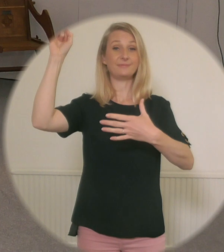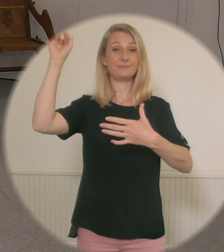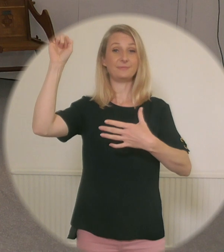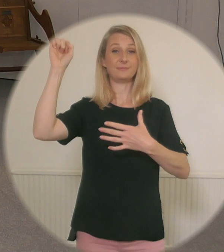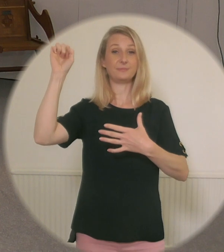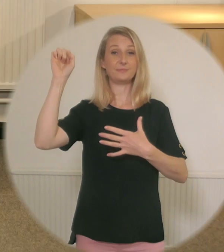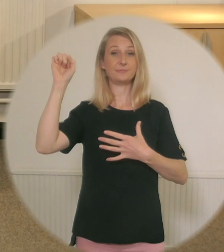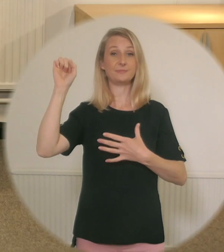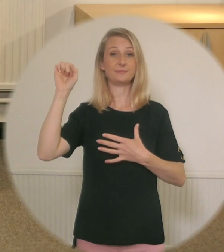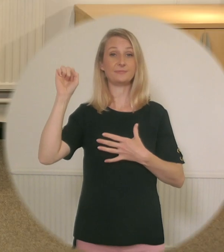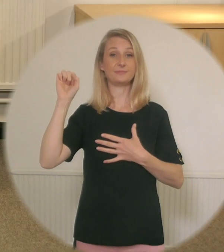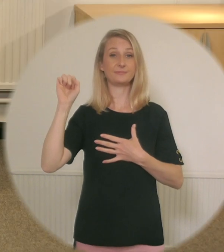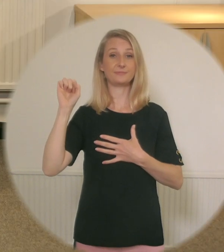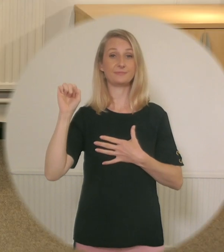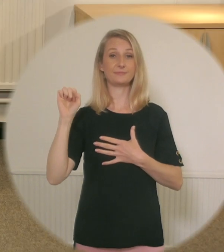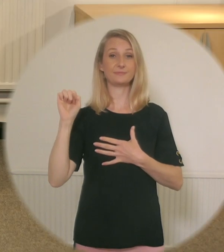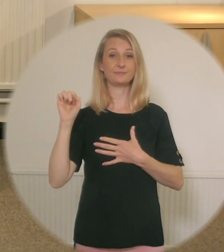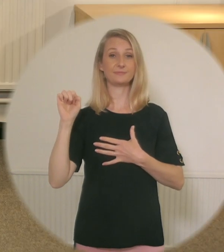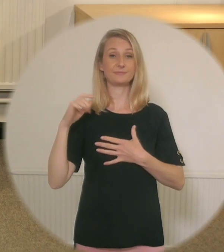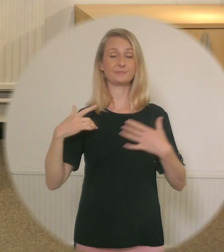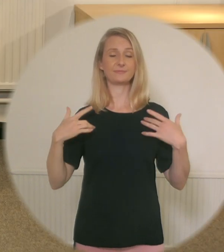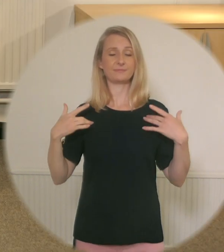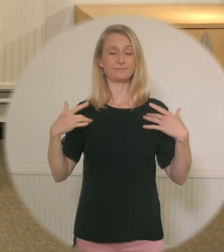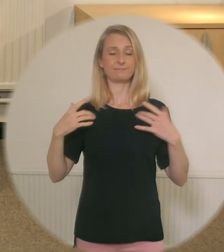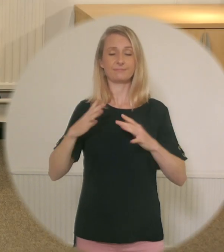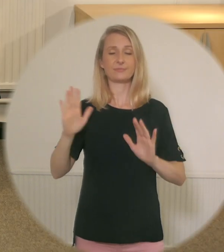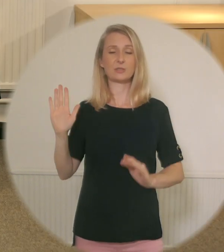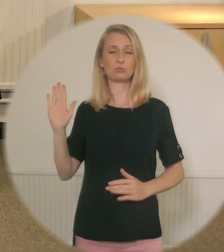Exhale, bending the knees, body is upright.